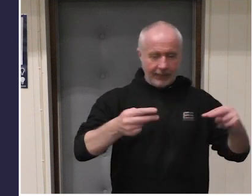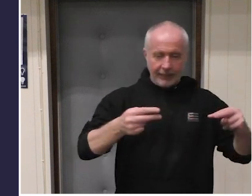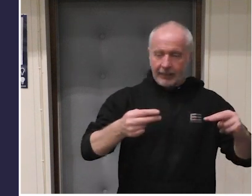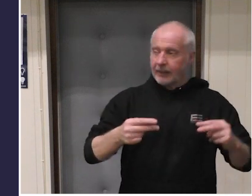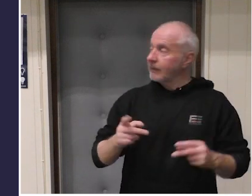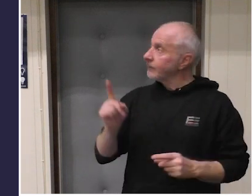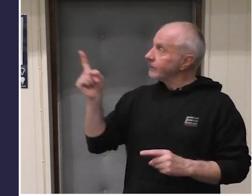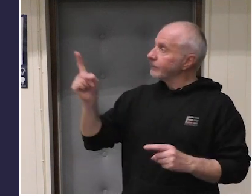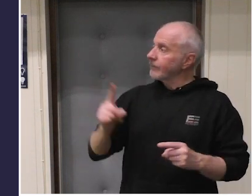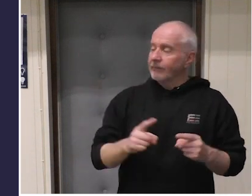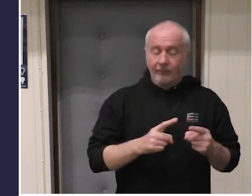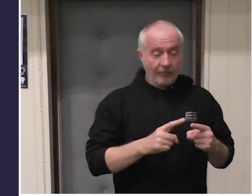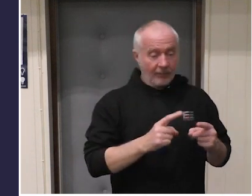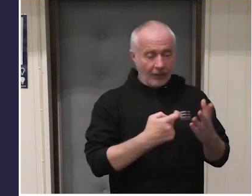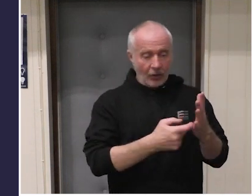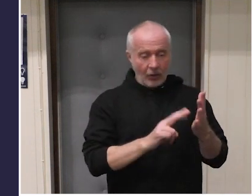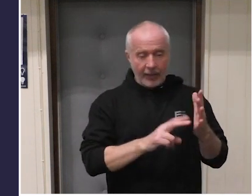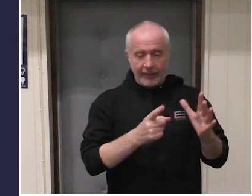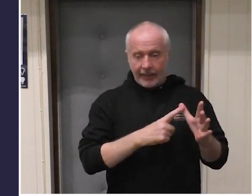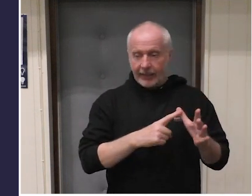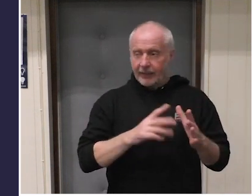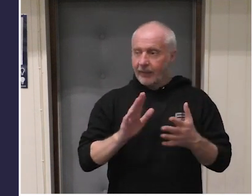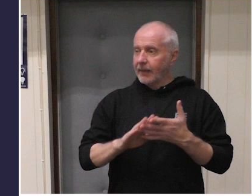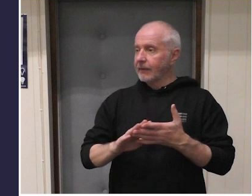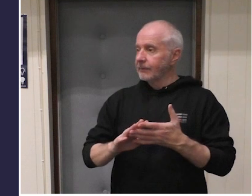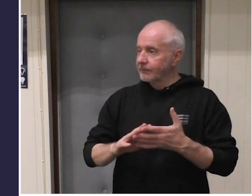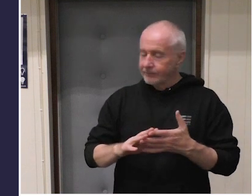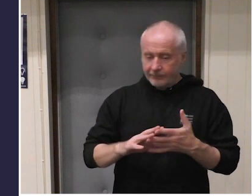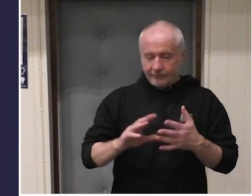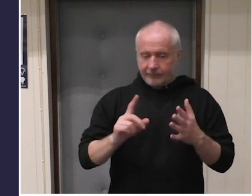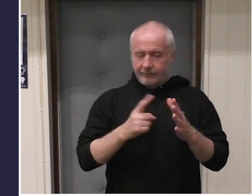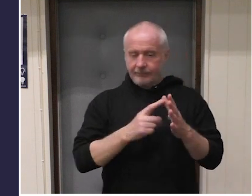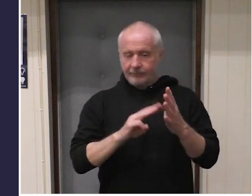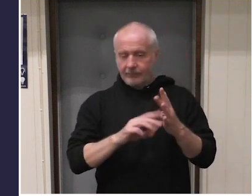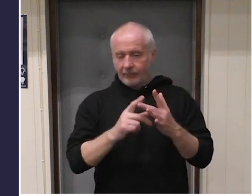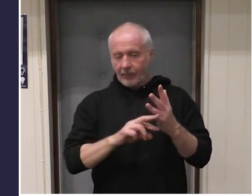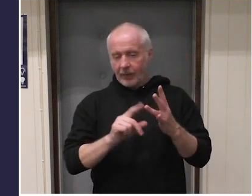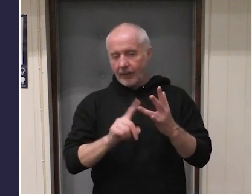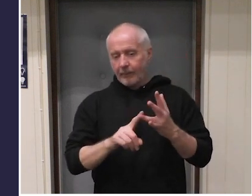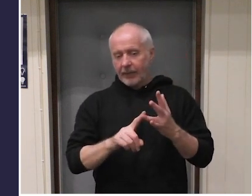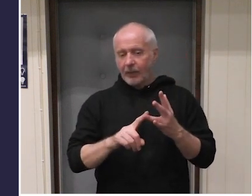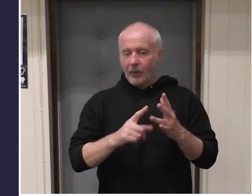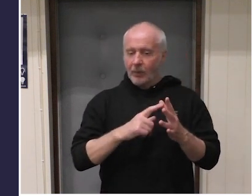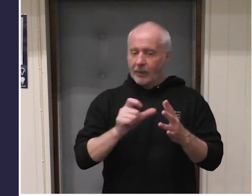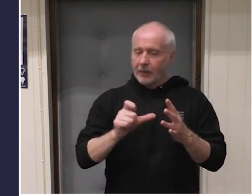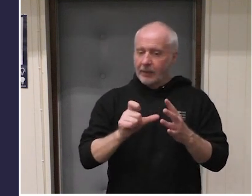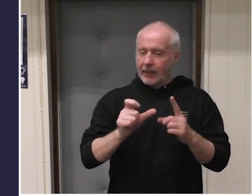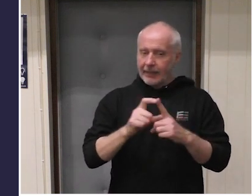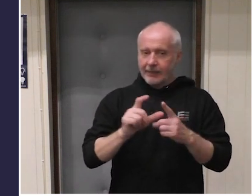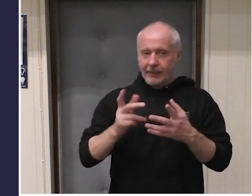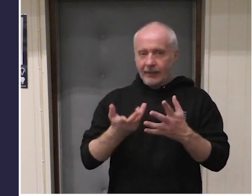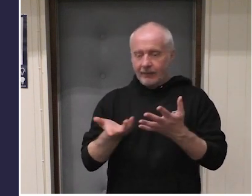messenger RNA, which is then turned into a string of amino acids. And those amino acids are then they fold into